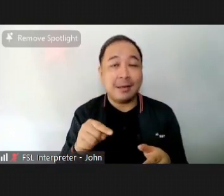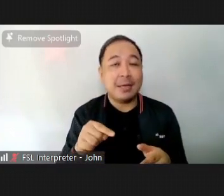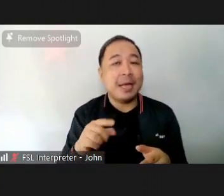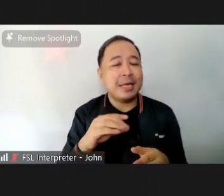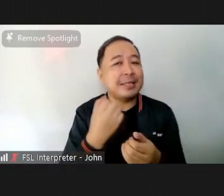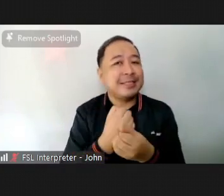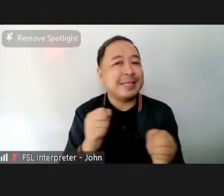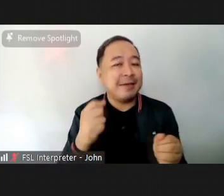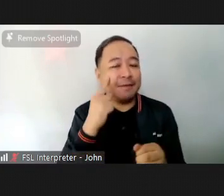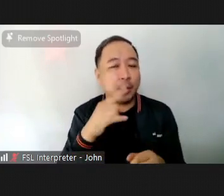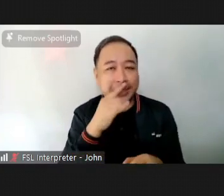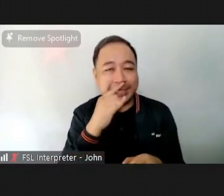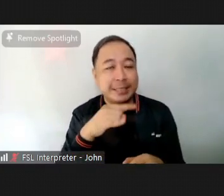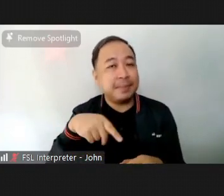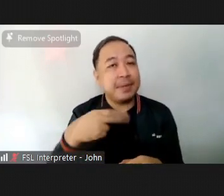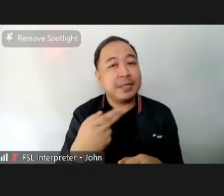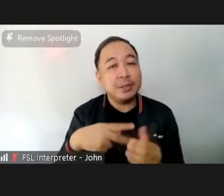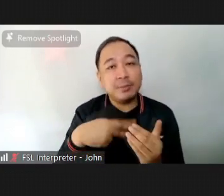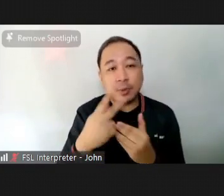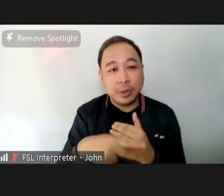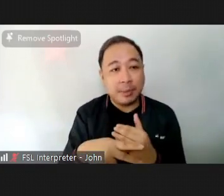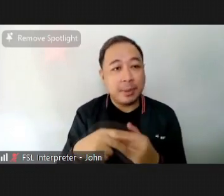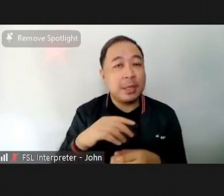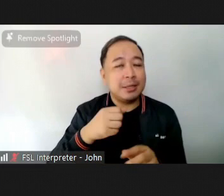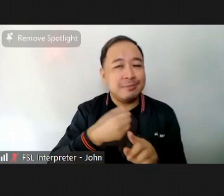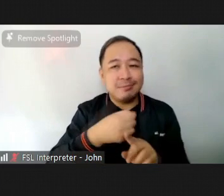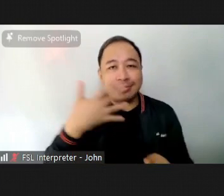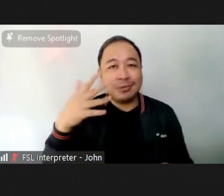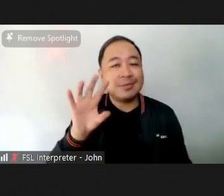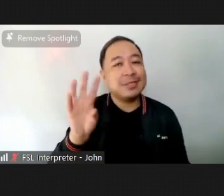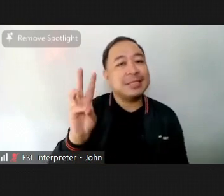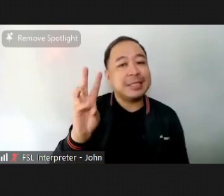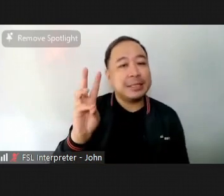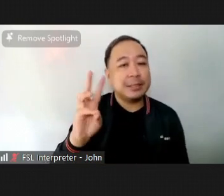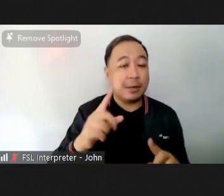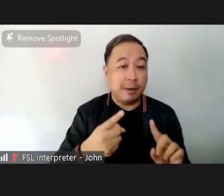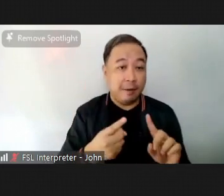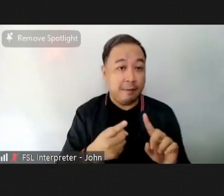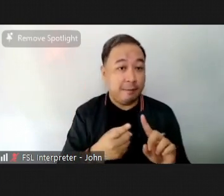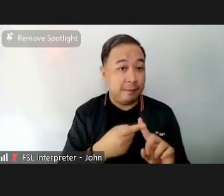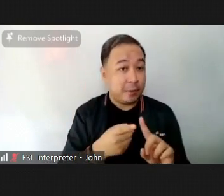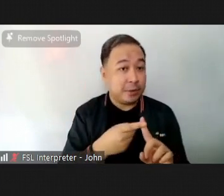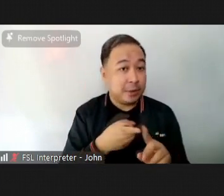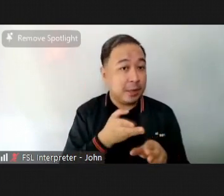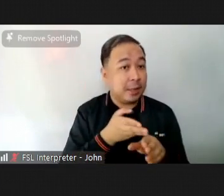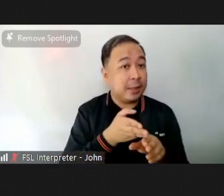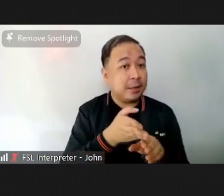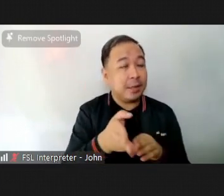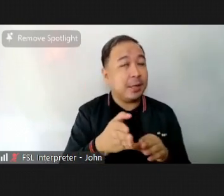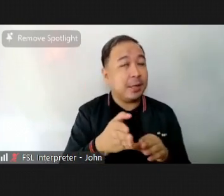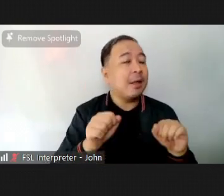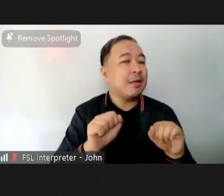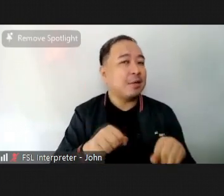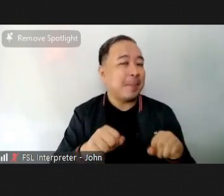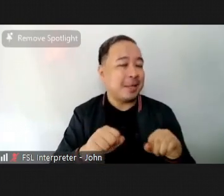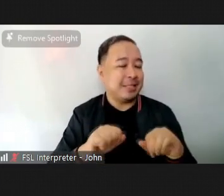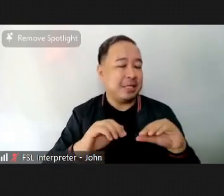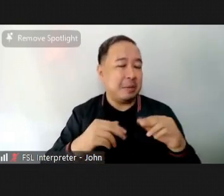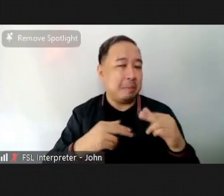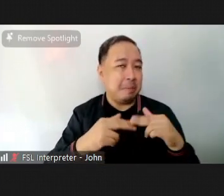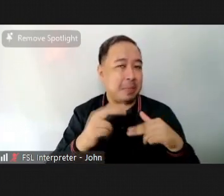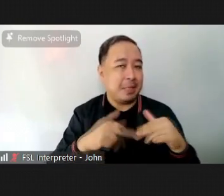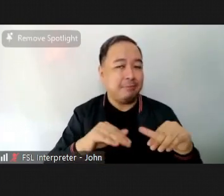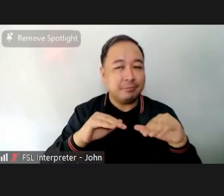program is divided into 6 components. The first of which is capacity building. This aims